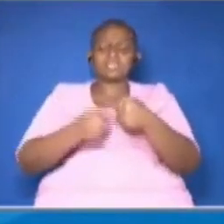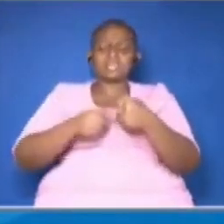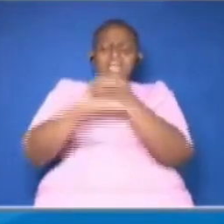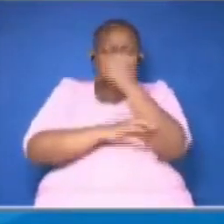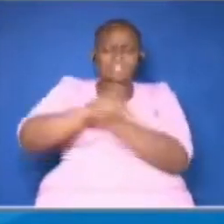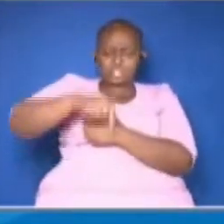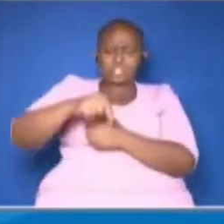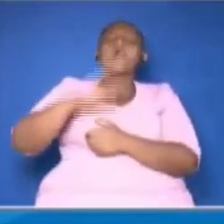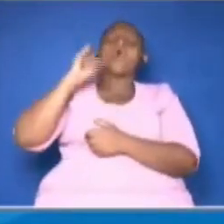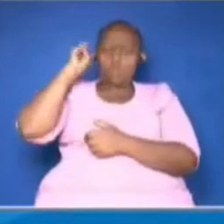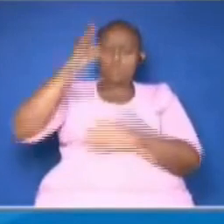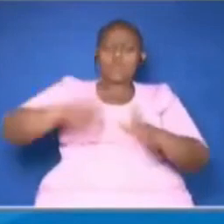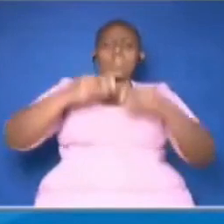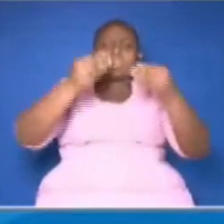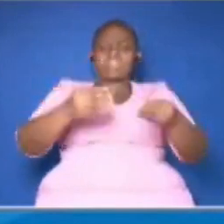others.